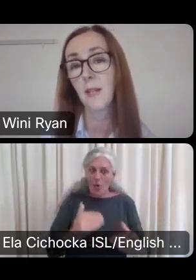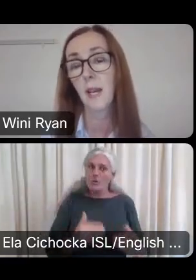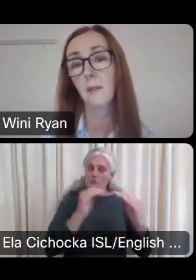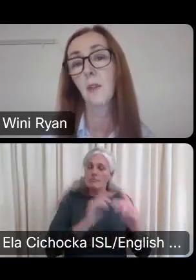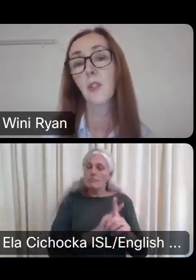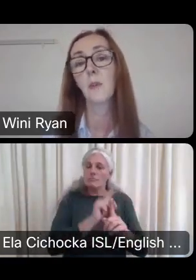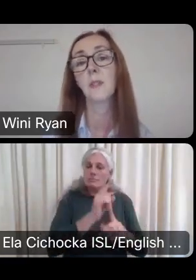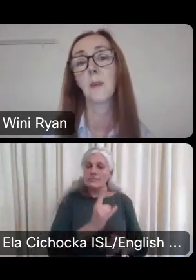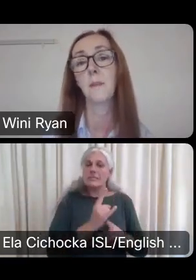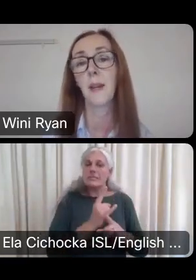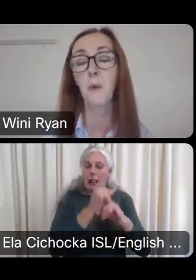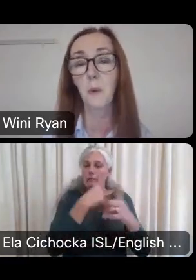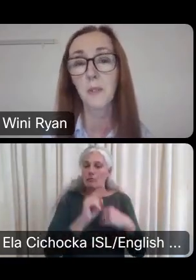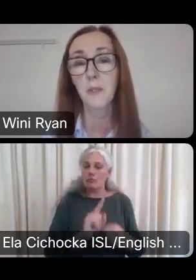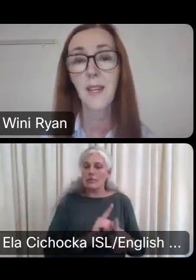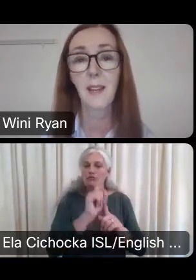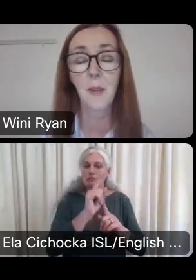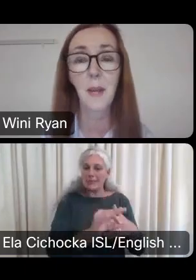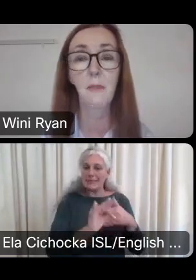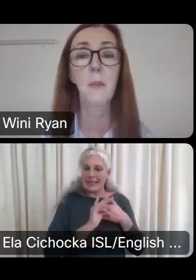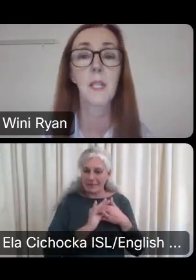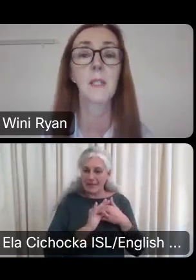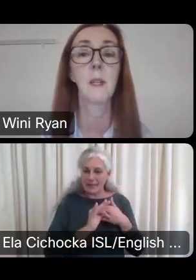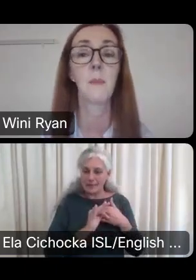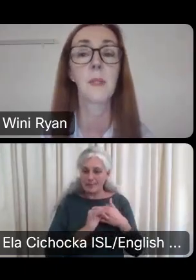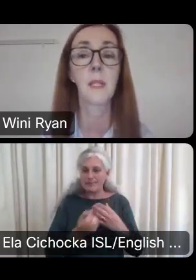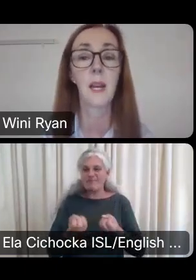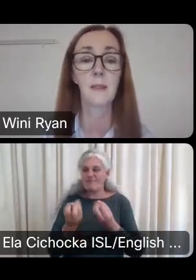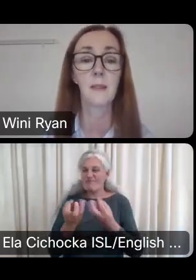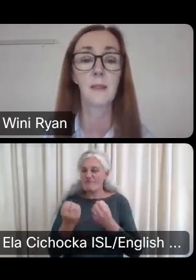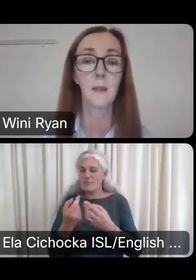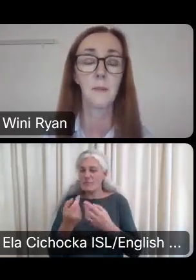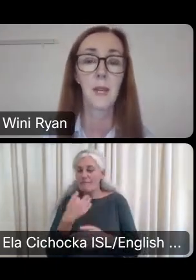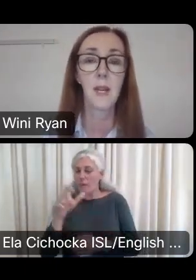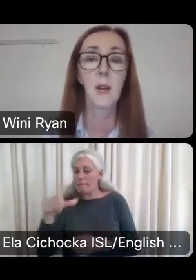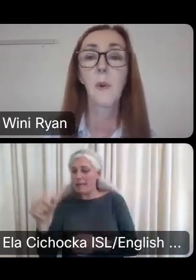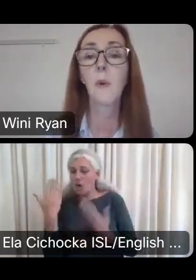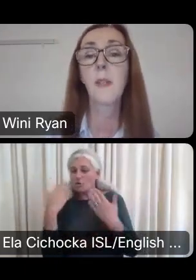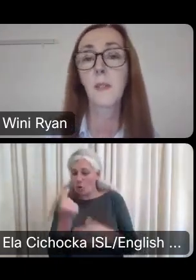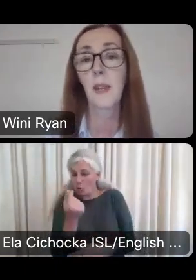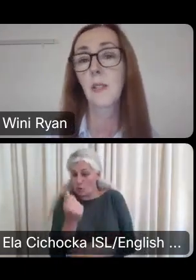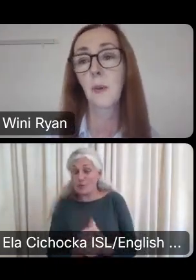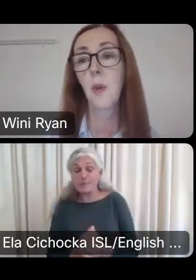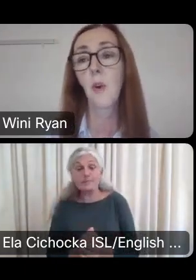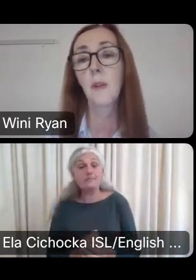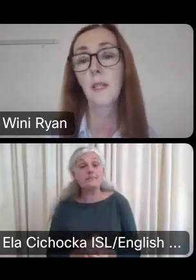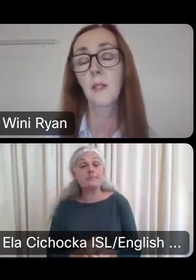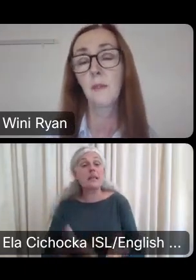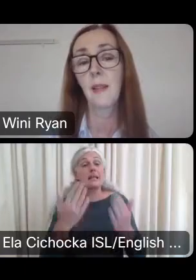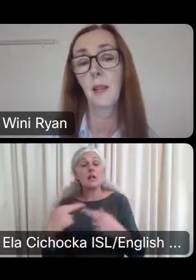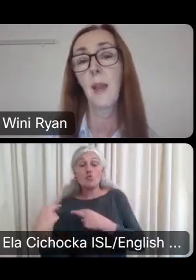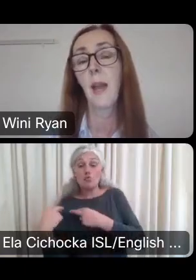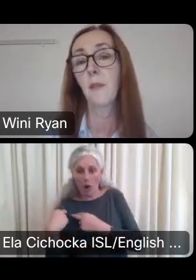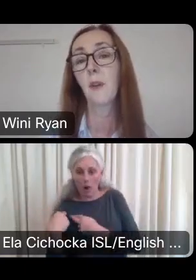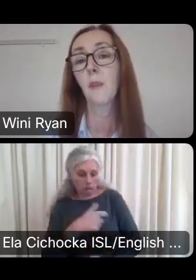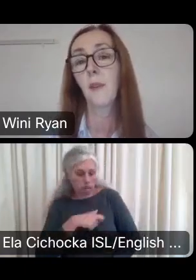safety. And I'm going to show you some quotes and feedback from patients in a moment to highlight this to you. Role is the next one. We all need to feel